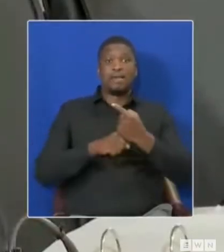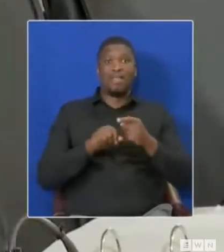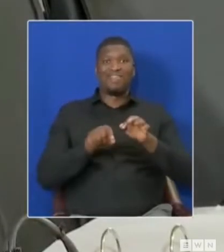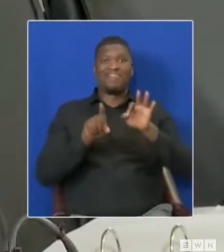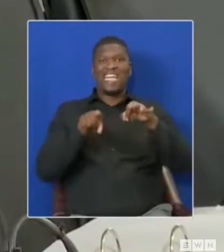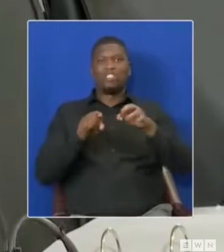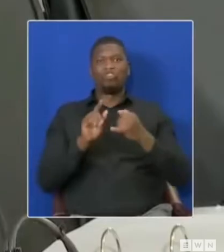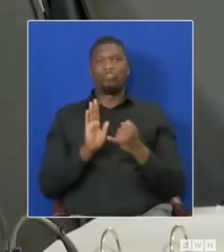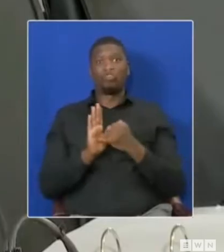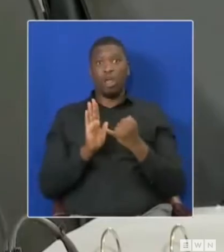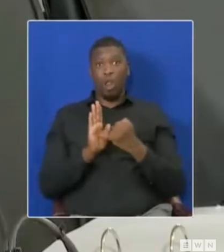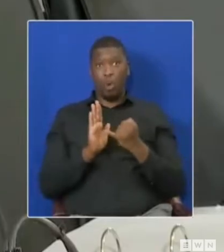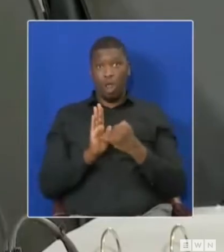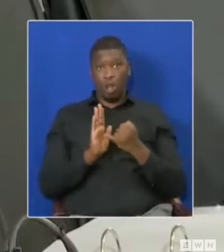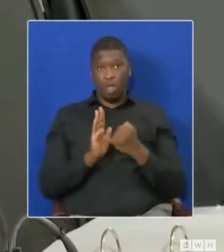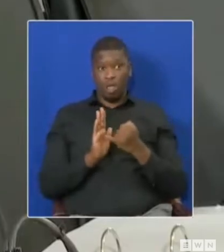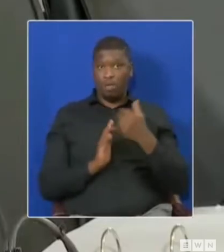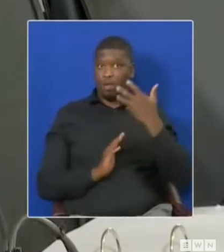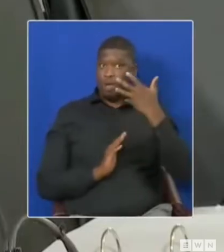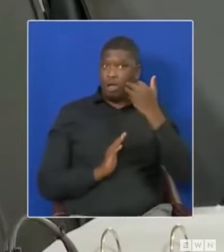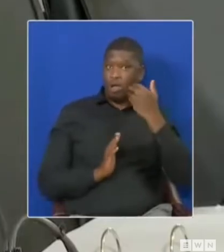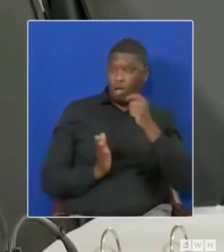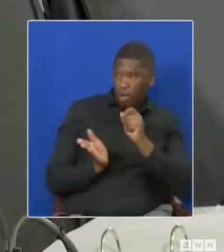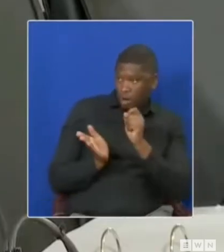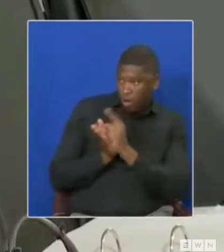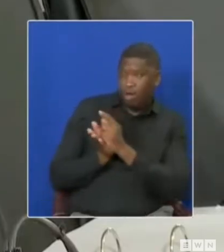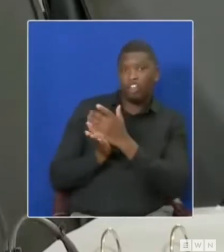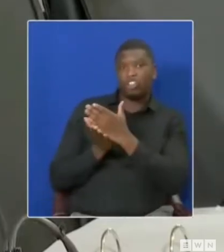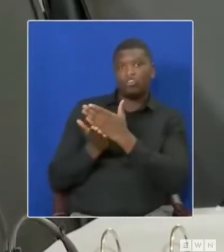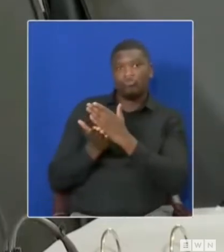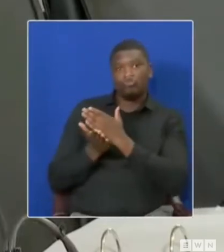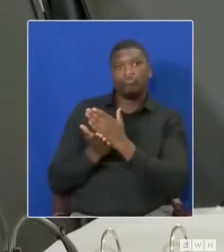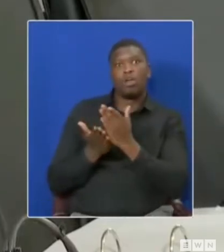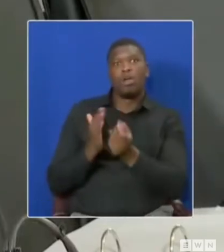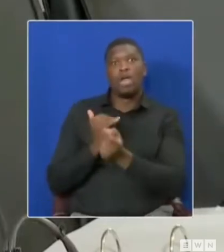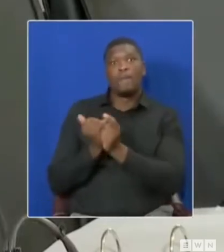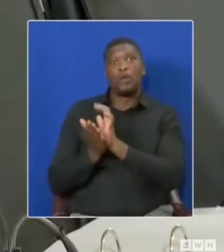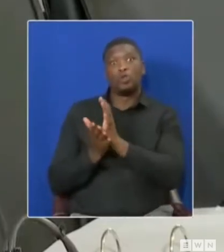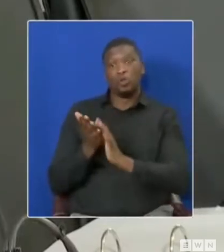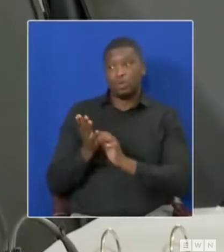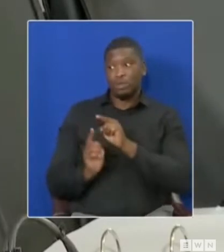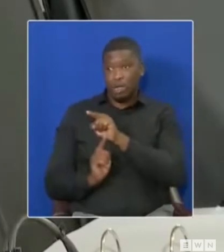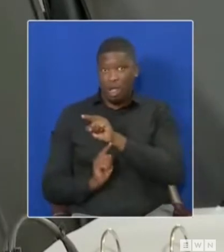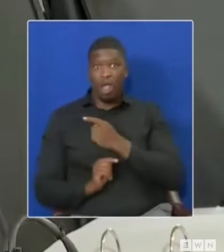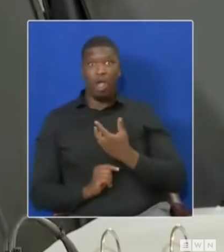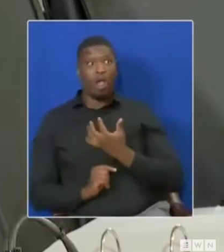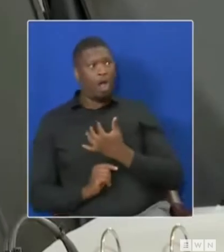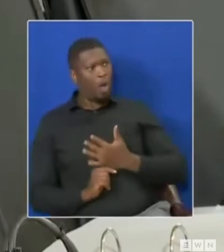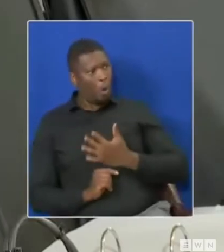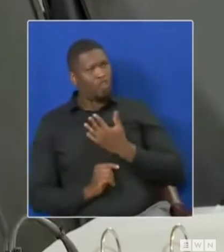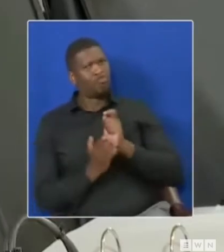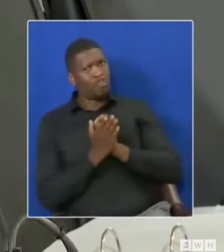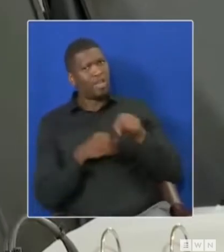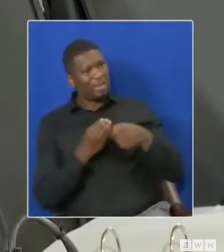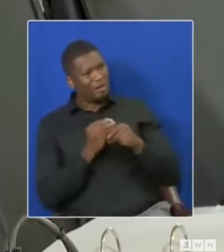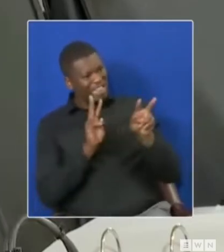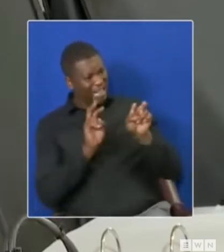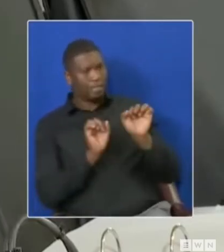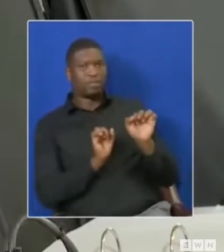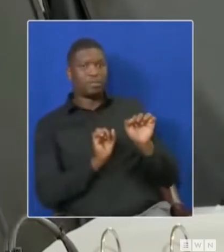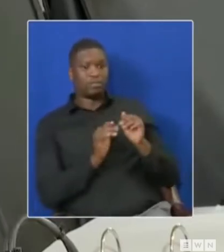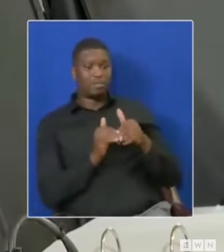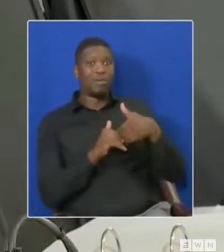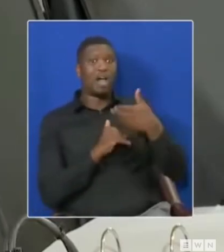story, and Mr. Rafadi indicates a desire to write about it. In response, Mr. Matlala undertakes to share that article